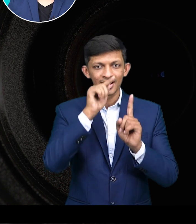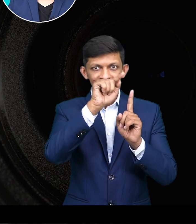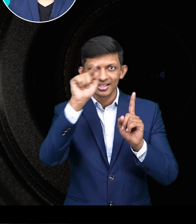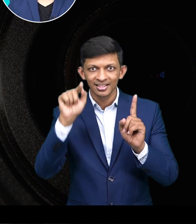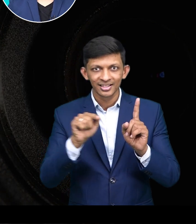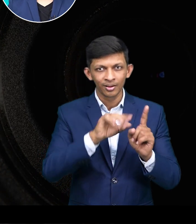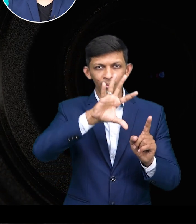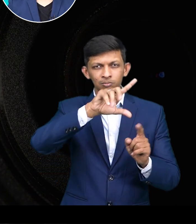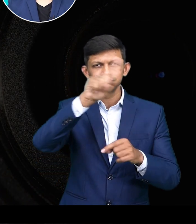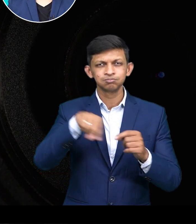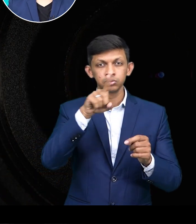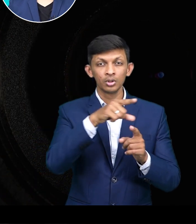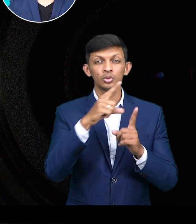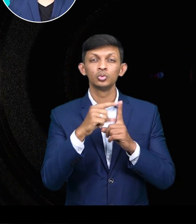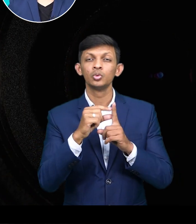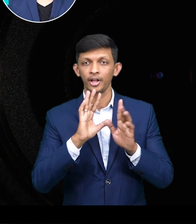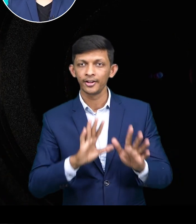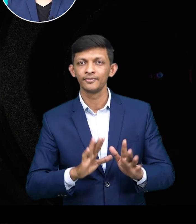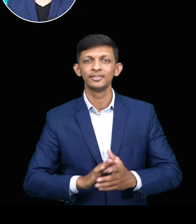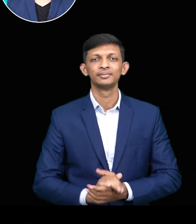an activity.